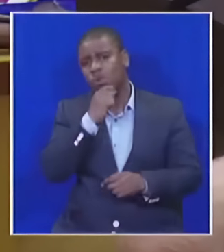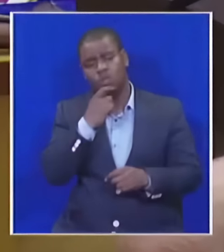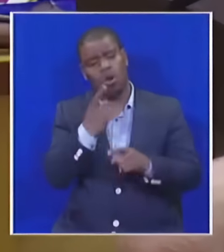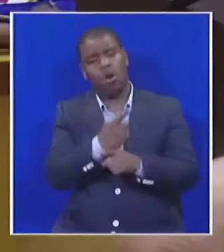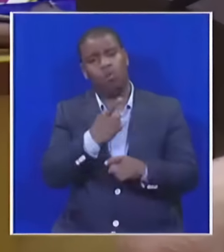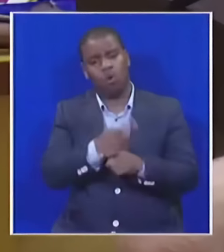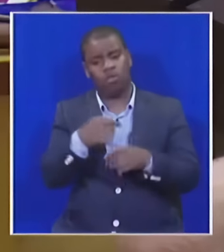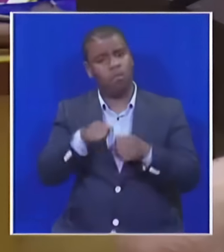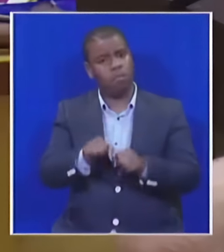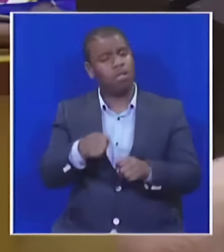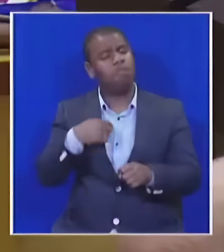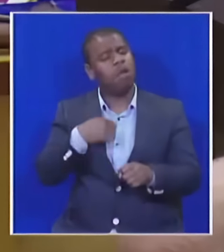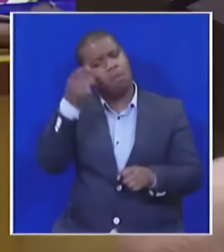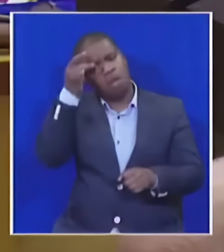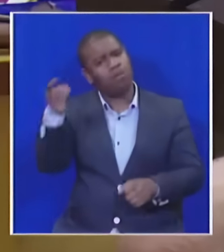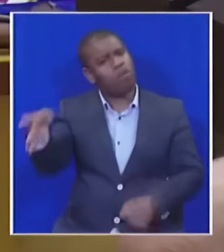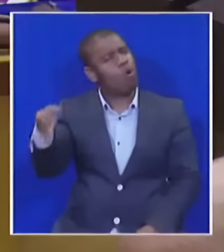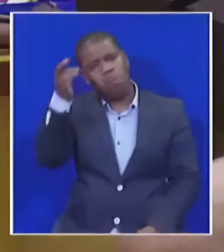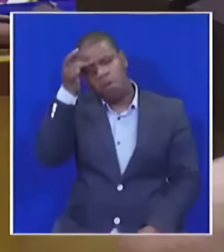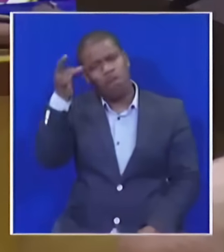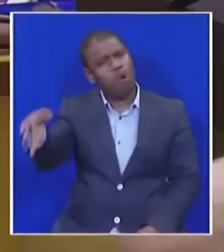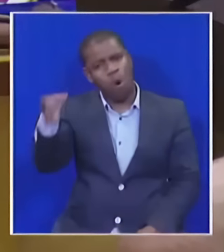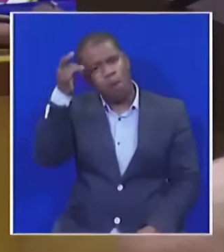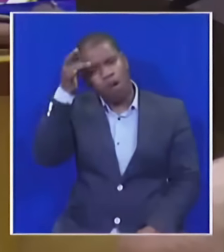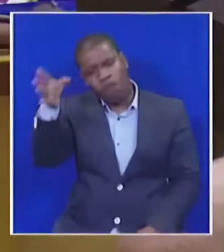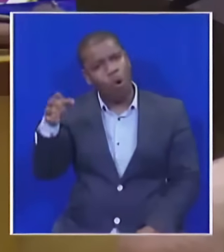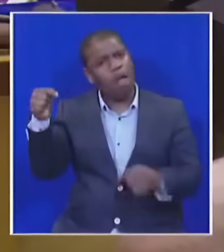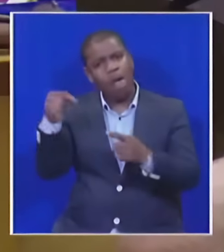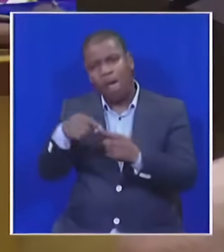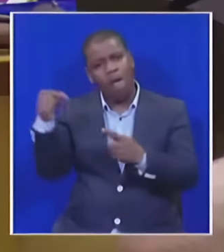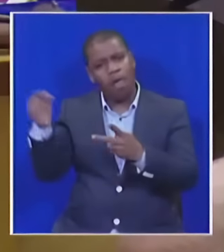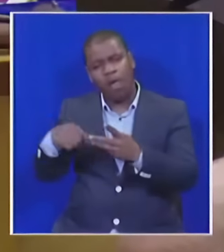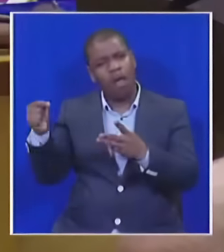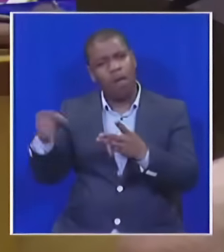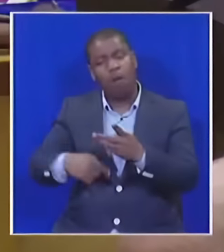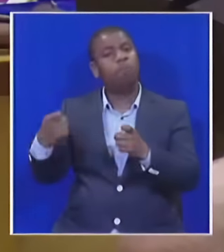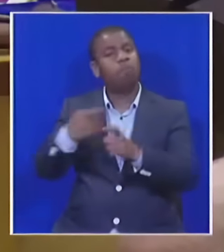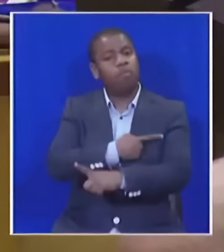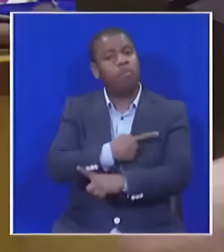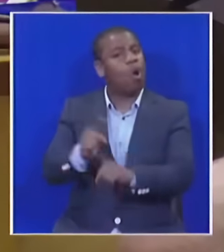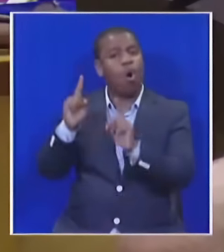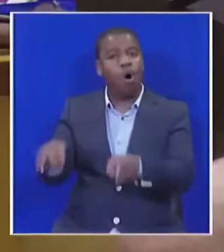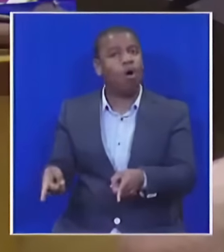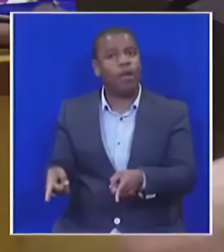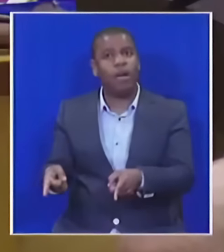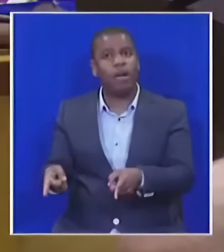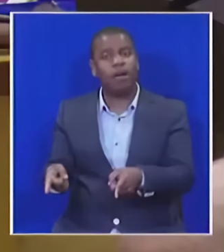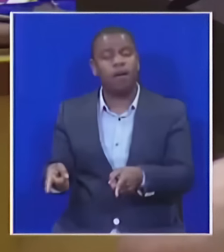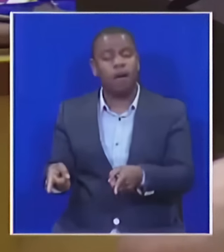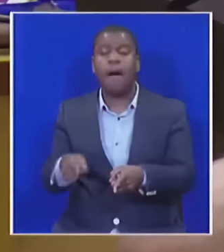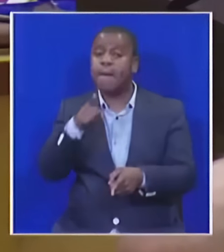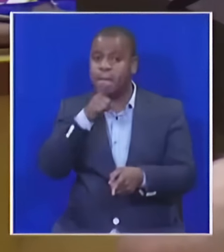saying, I have told him that he's out of order, and